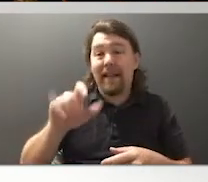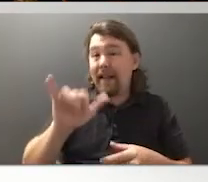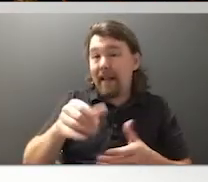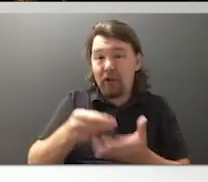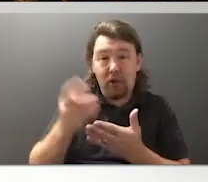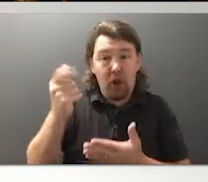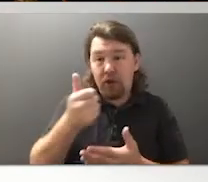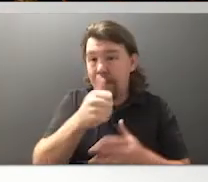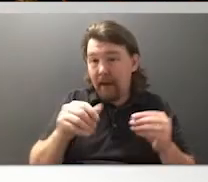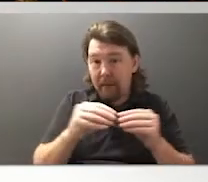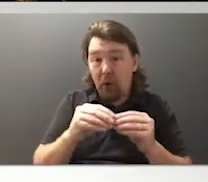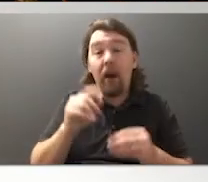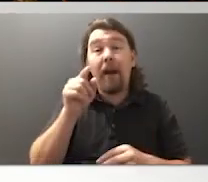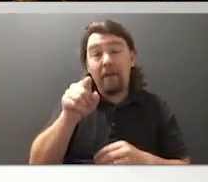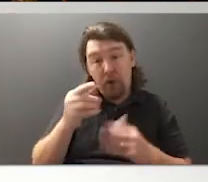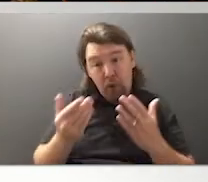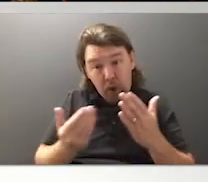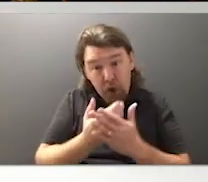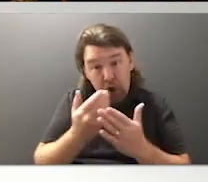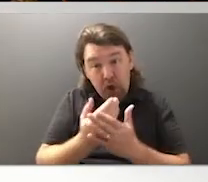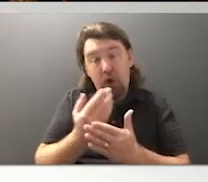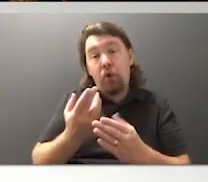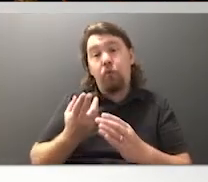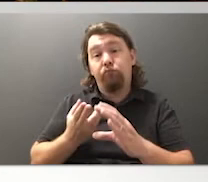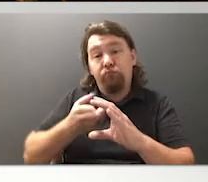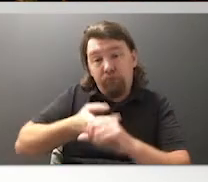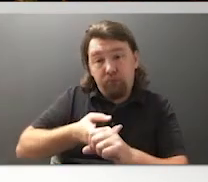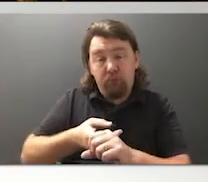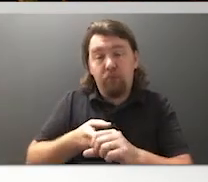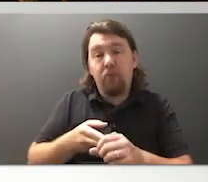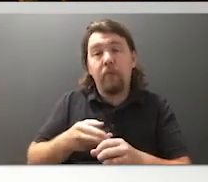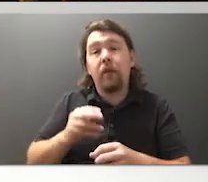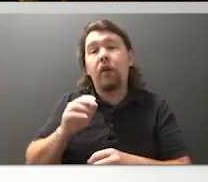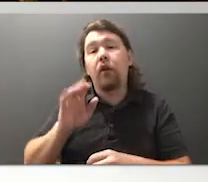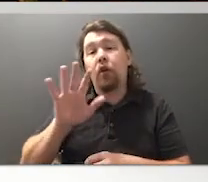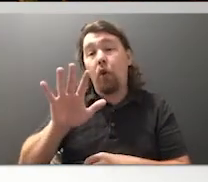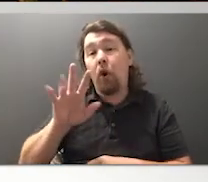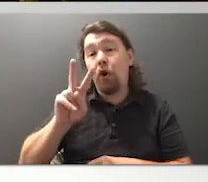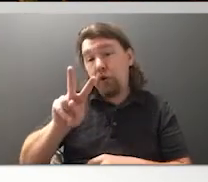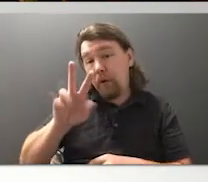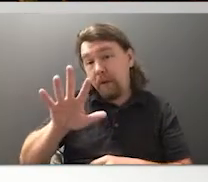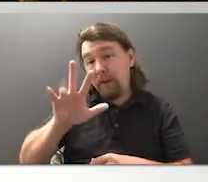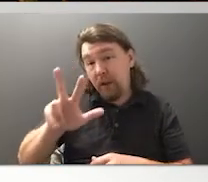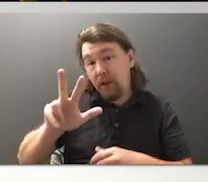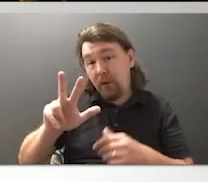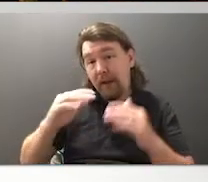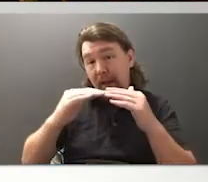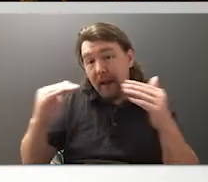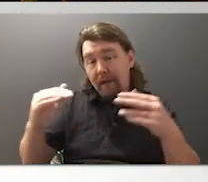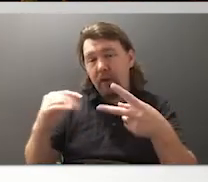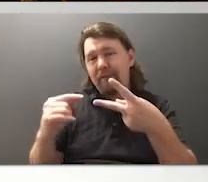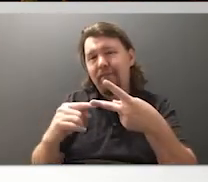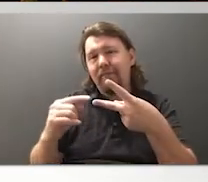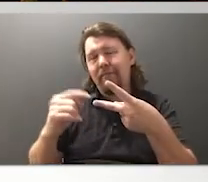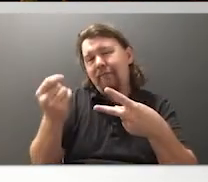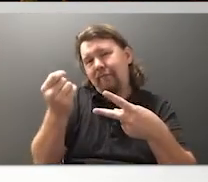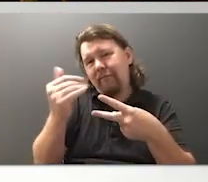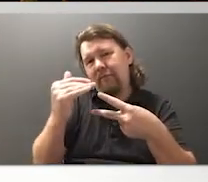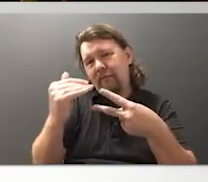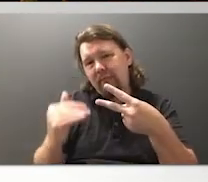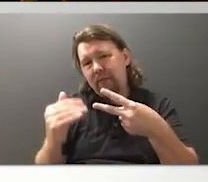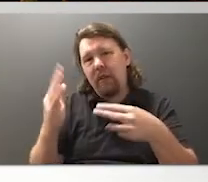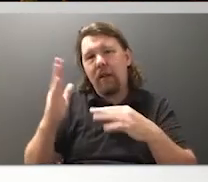you're new coming into Gardner scholarship, your 253 level will be just slightly lower than it has been in the